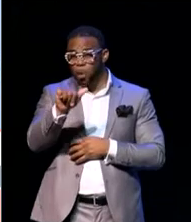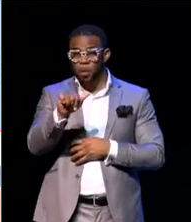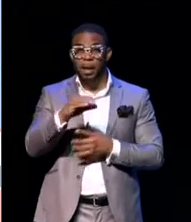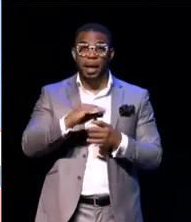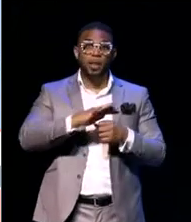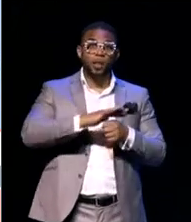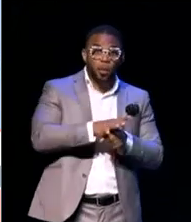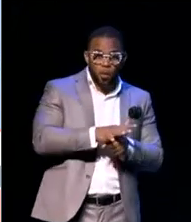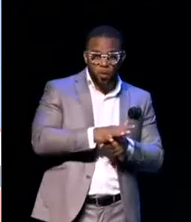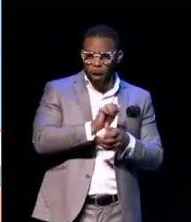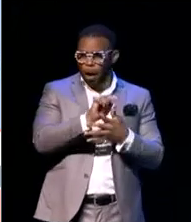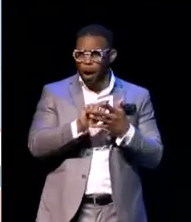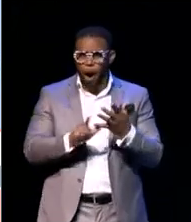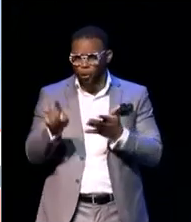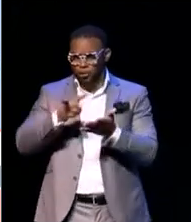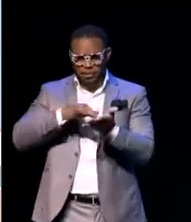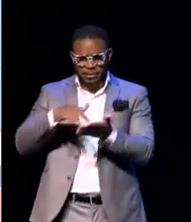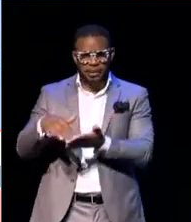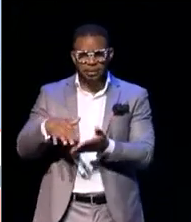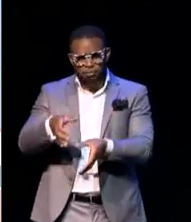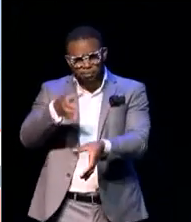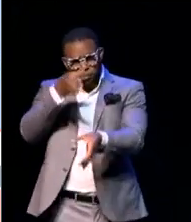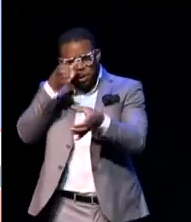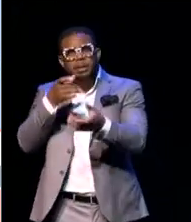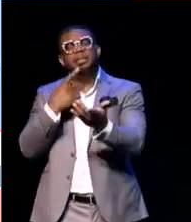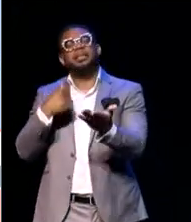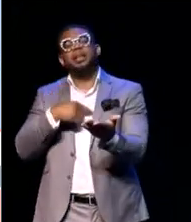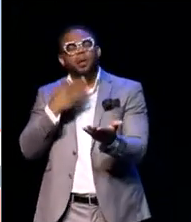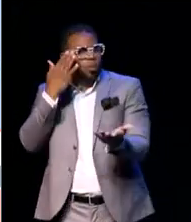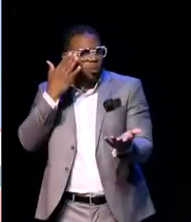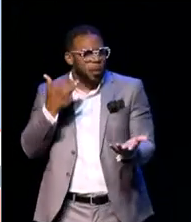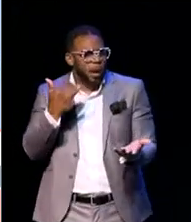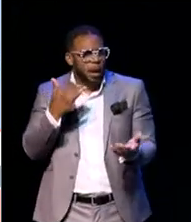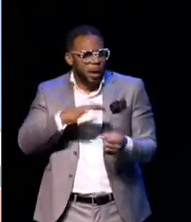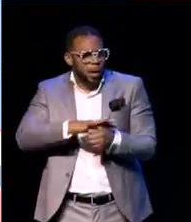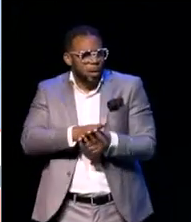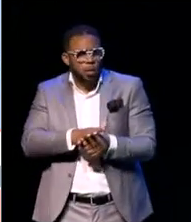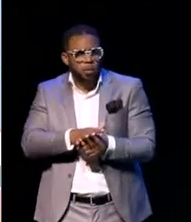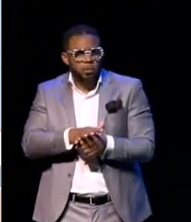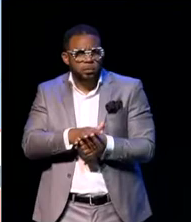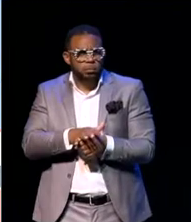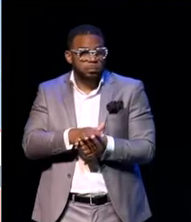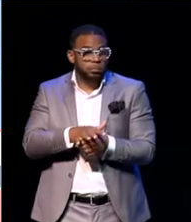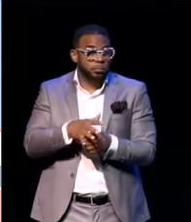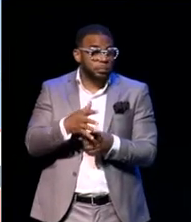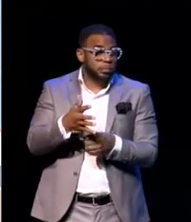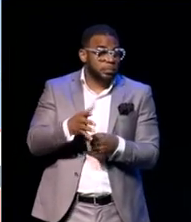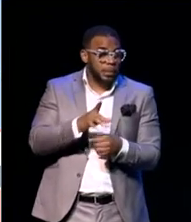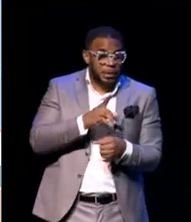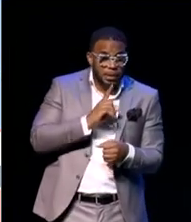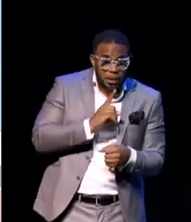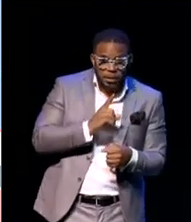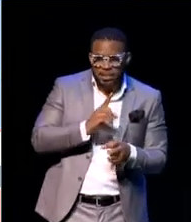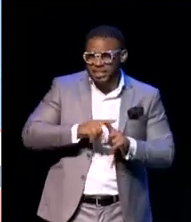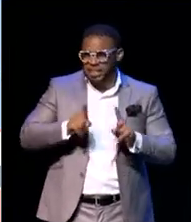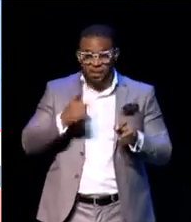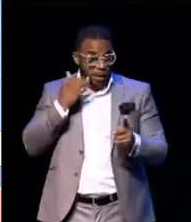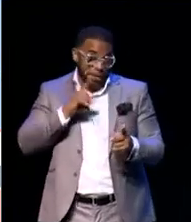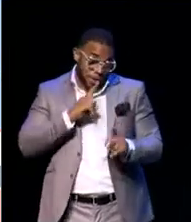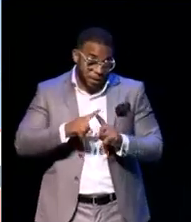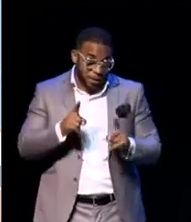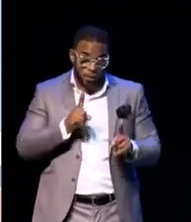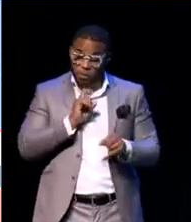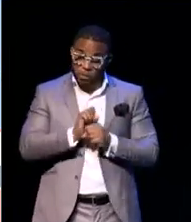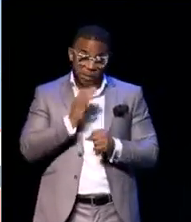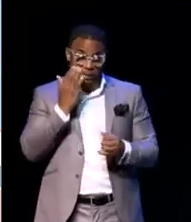the coronaviruses. So tell us why COVID-19 is so different. If it is so different,